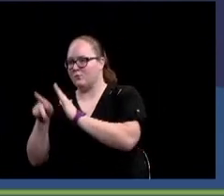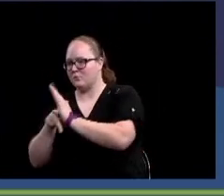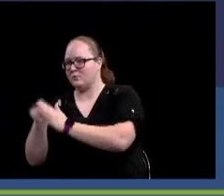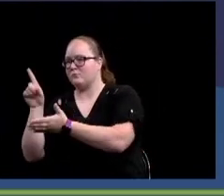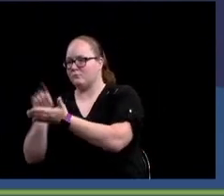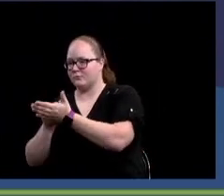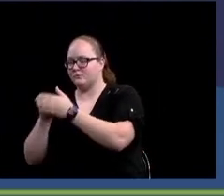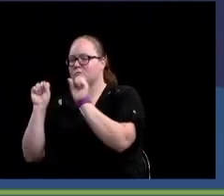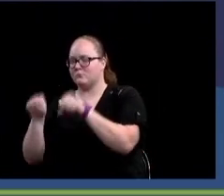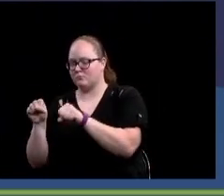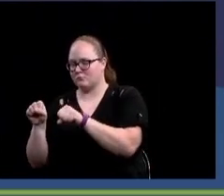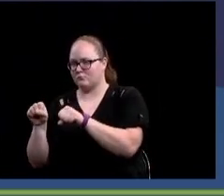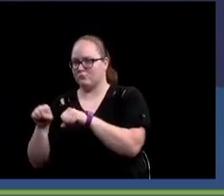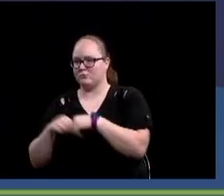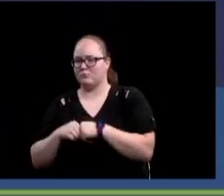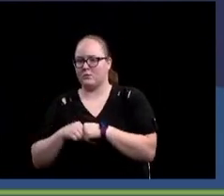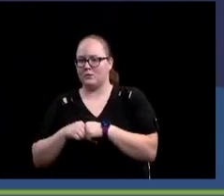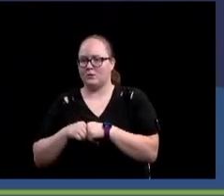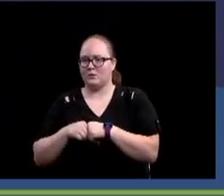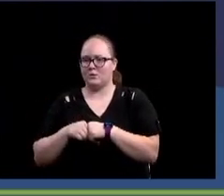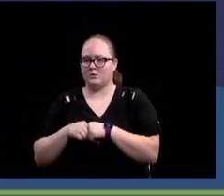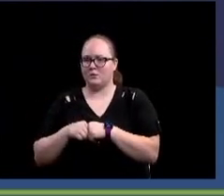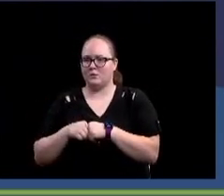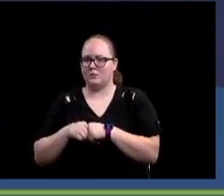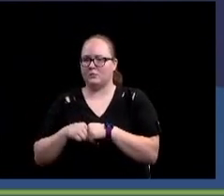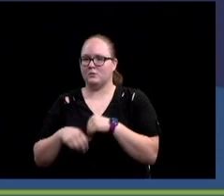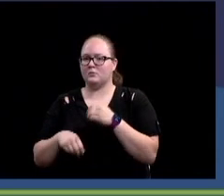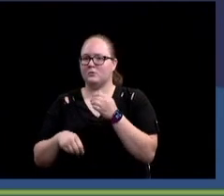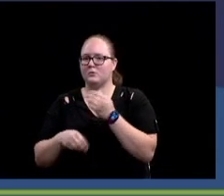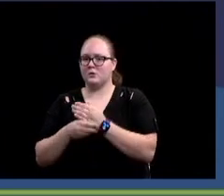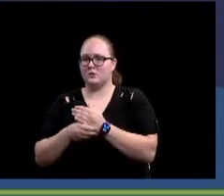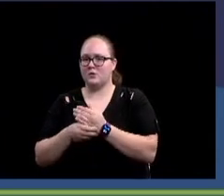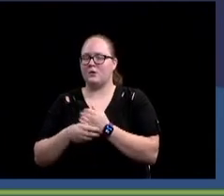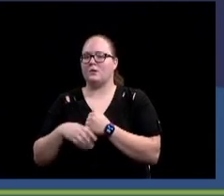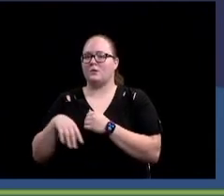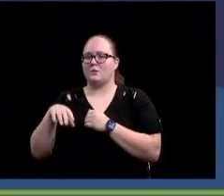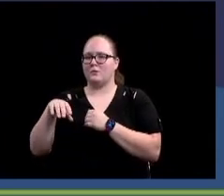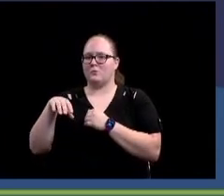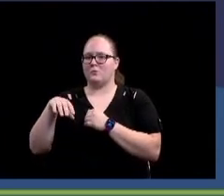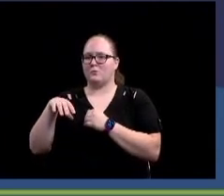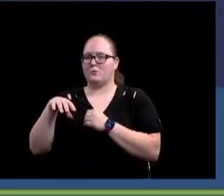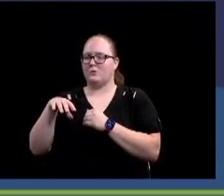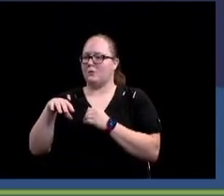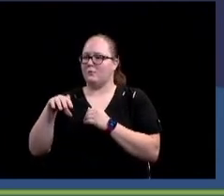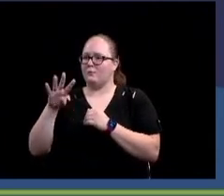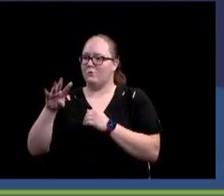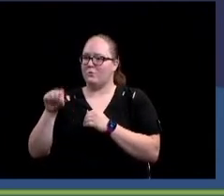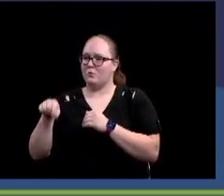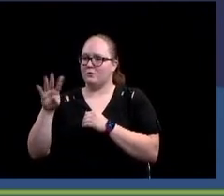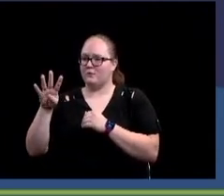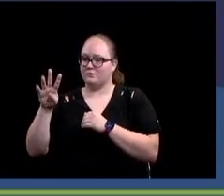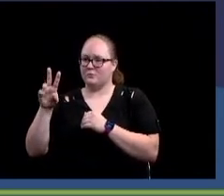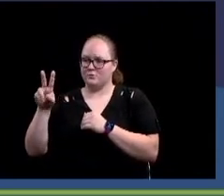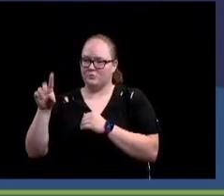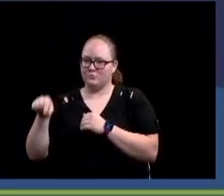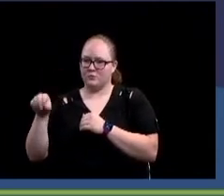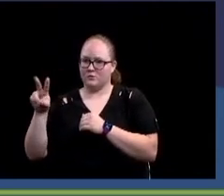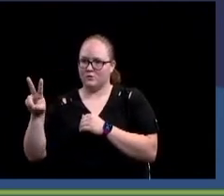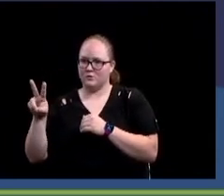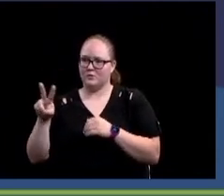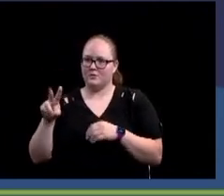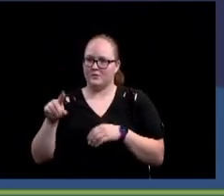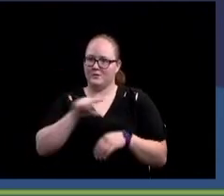item 4.2.2, law enforcement agencies should evaluate their patrol deployment practices to allow sufficient time for patrol